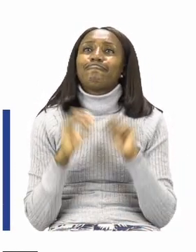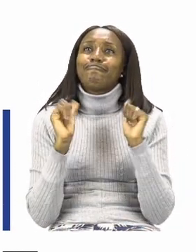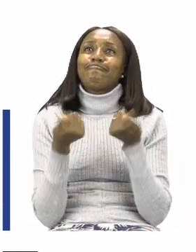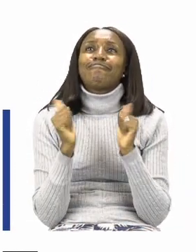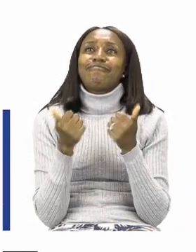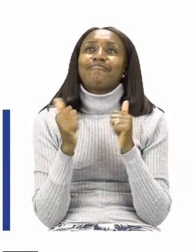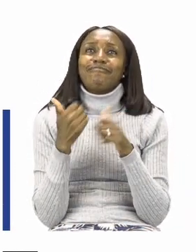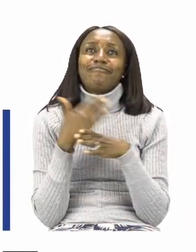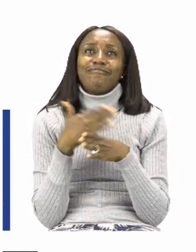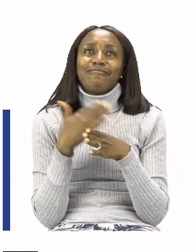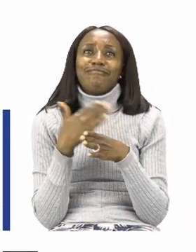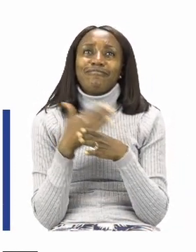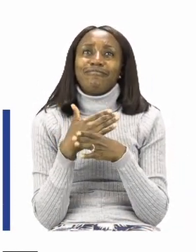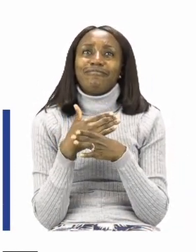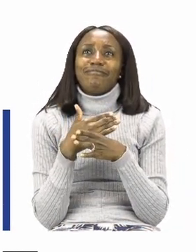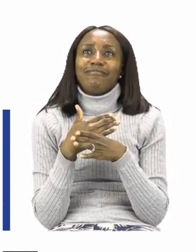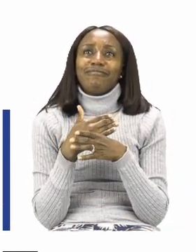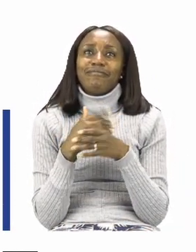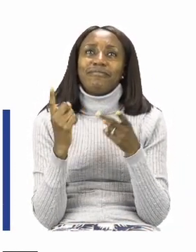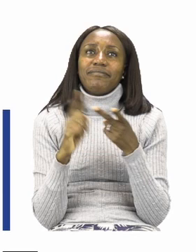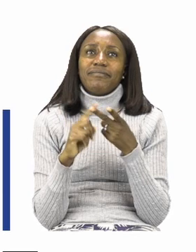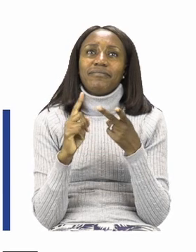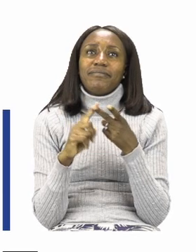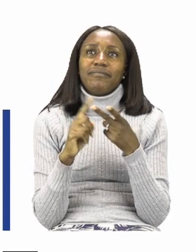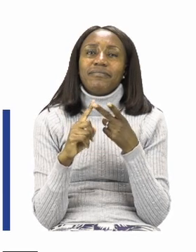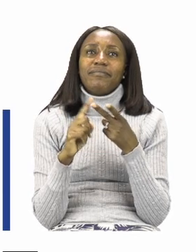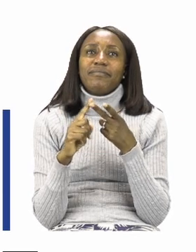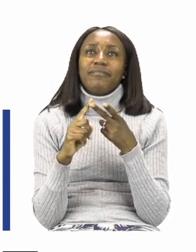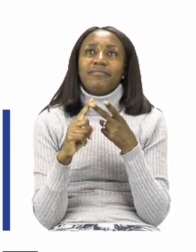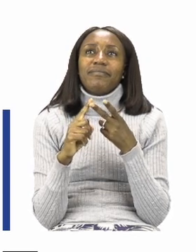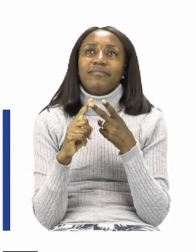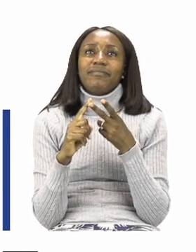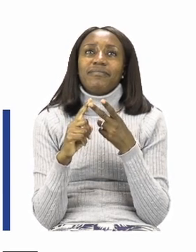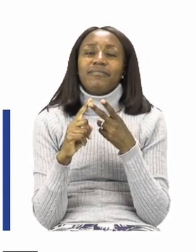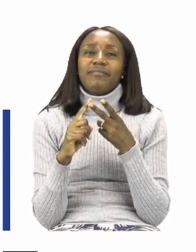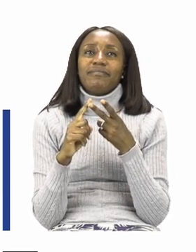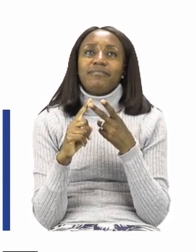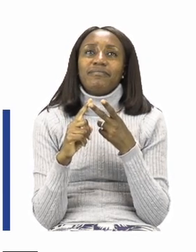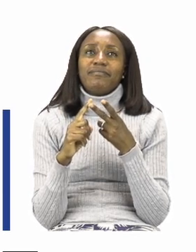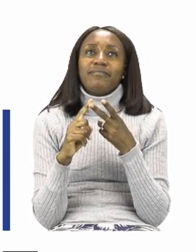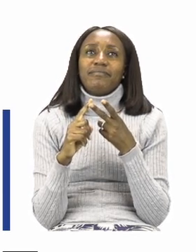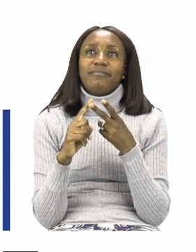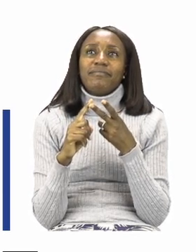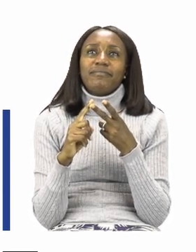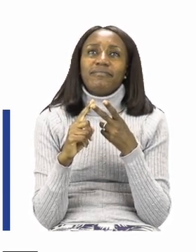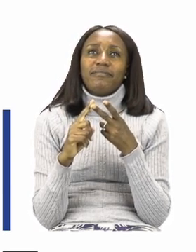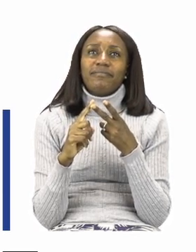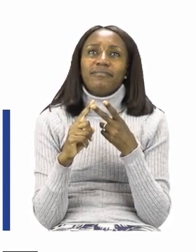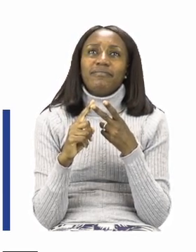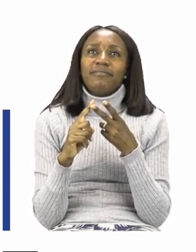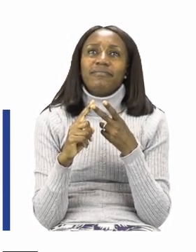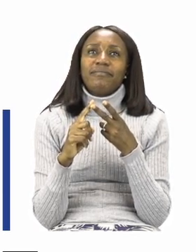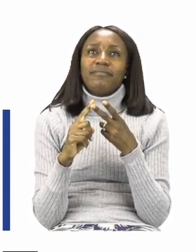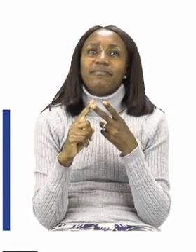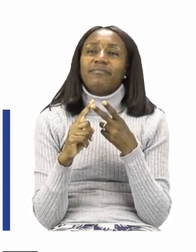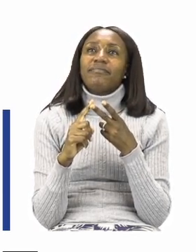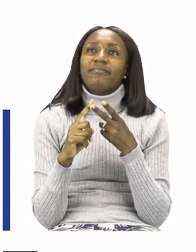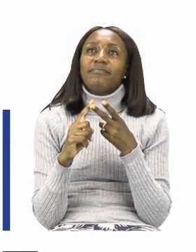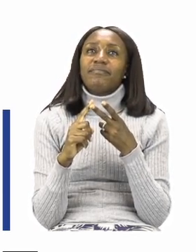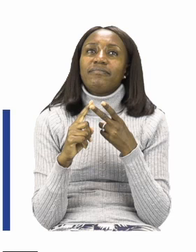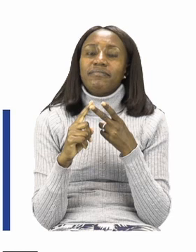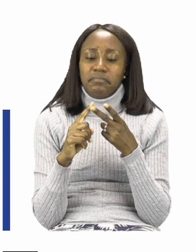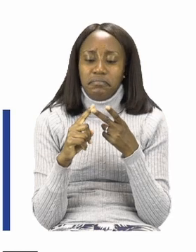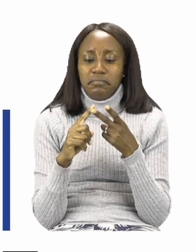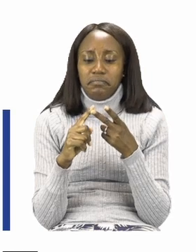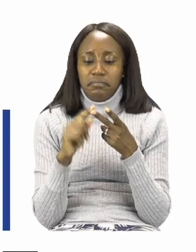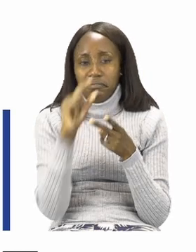grade 2s. Let's look at the second one, number 2. The